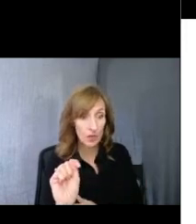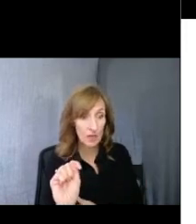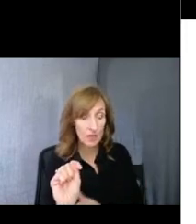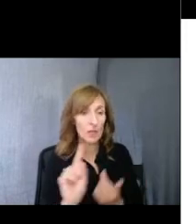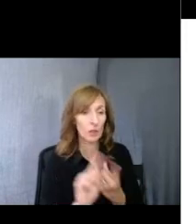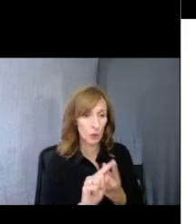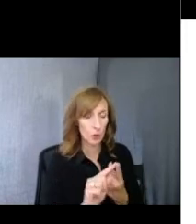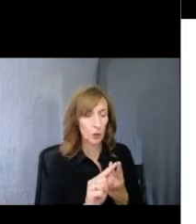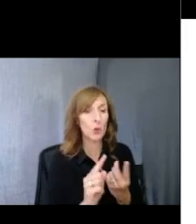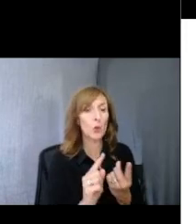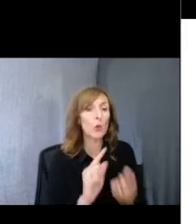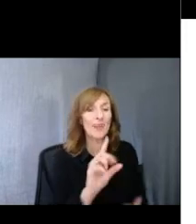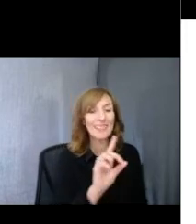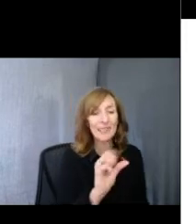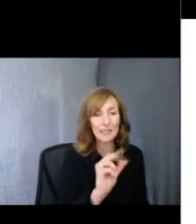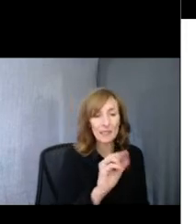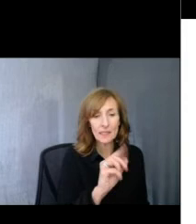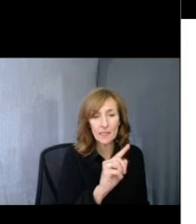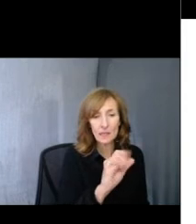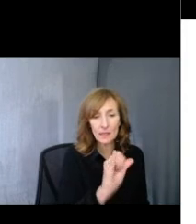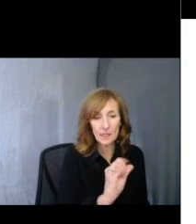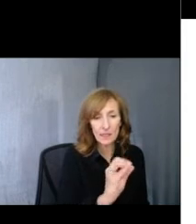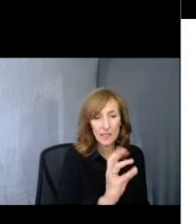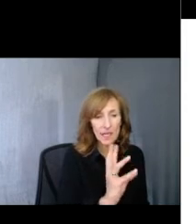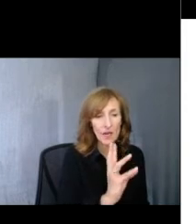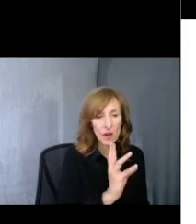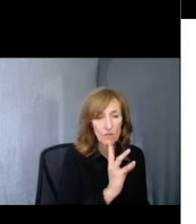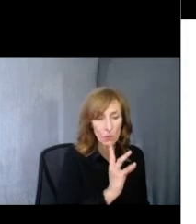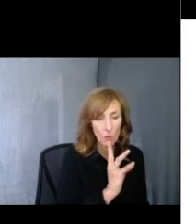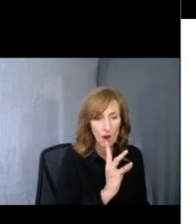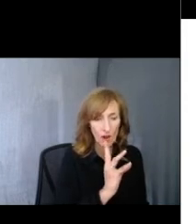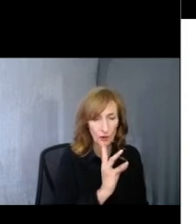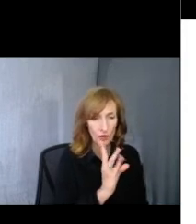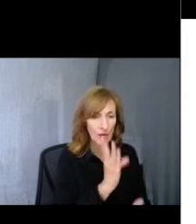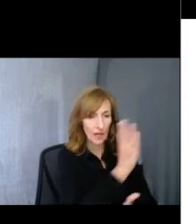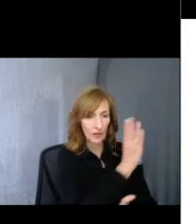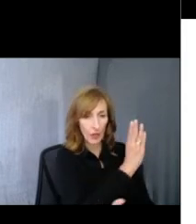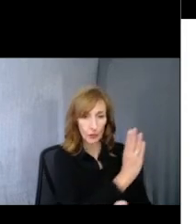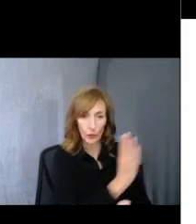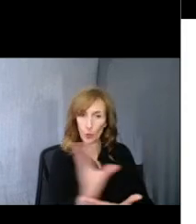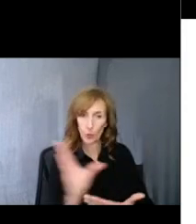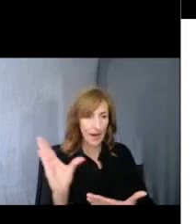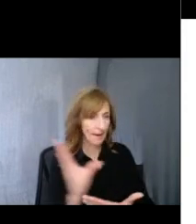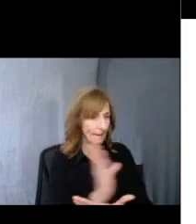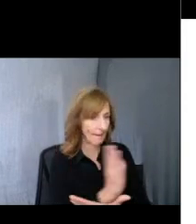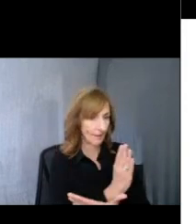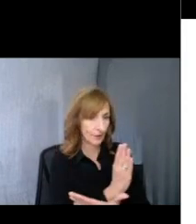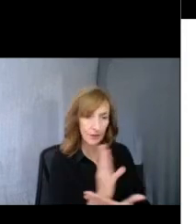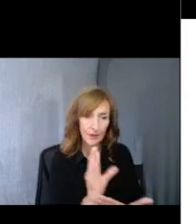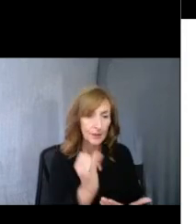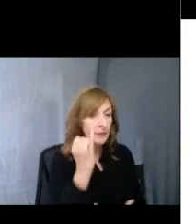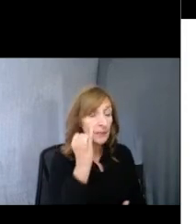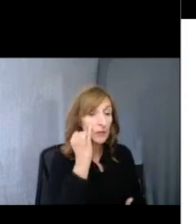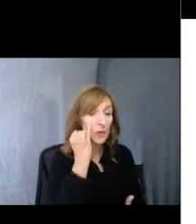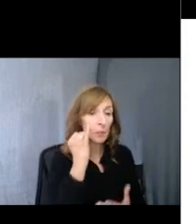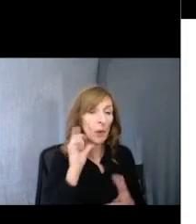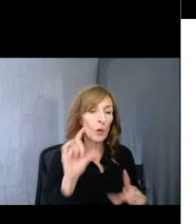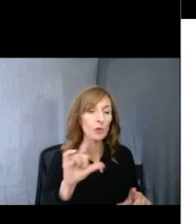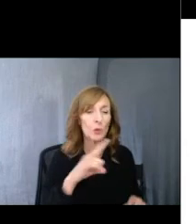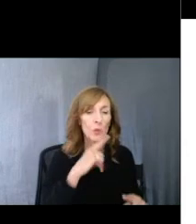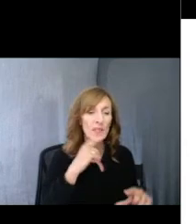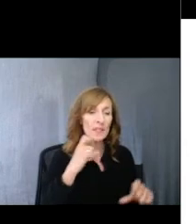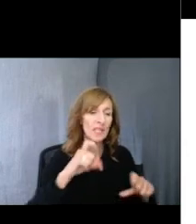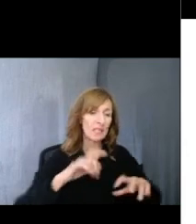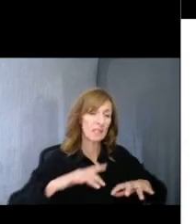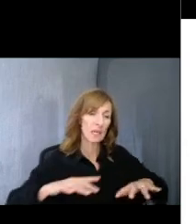range. So if you are out in the desert, or your cat's out in the desert, or has no access to water, you're going to want